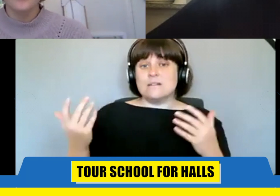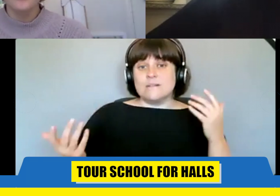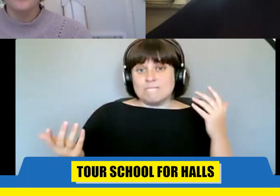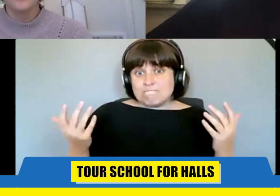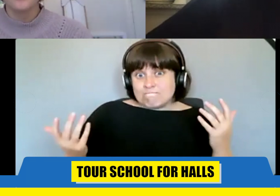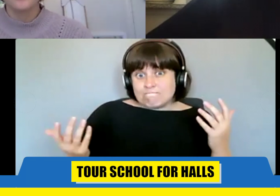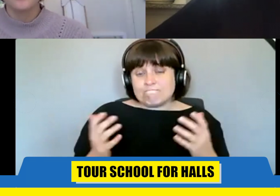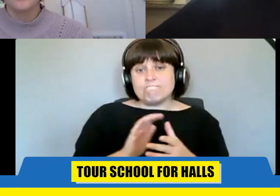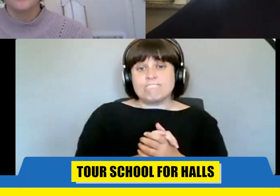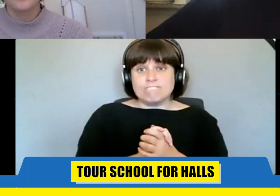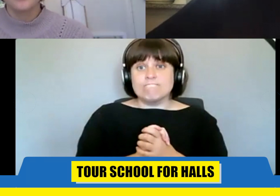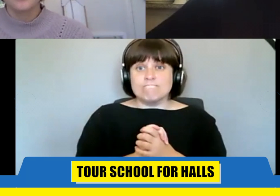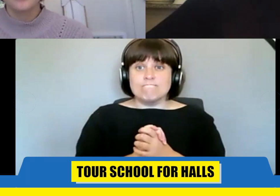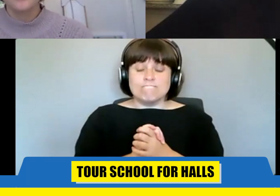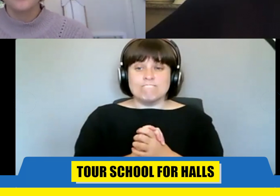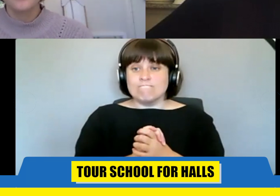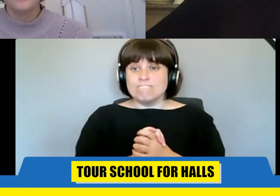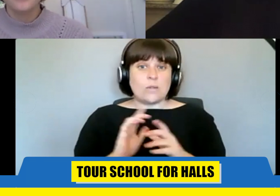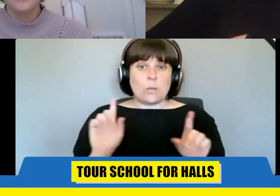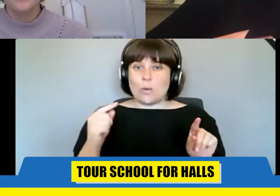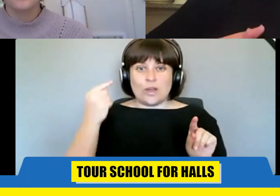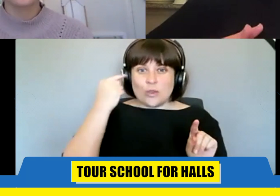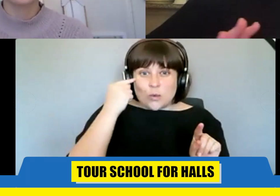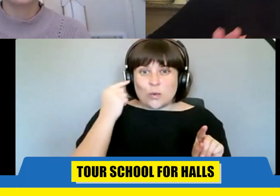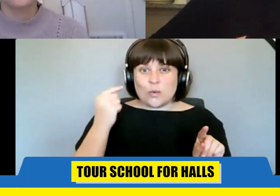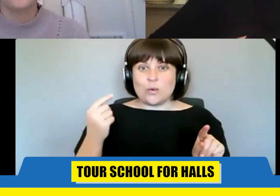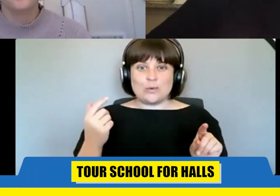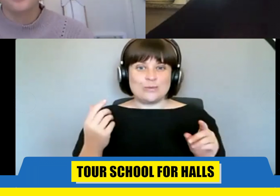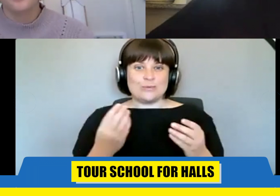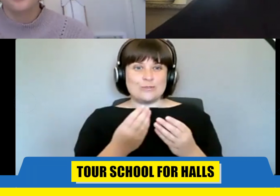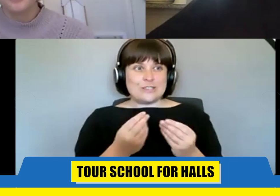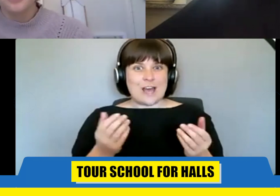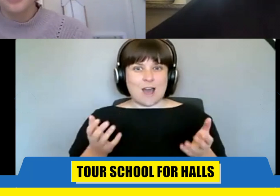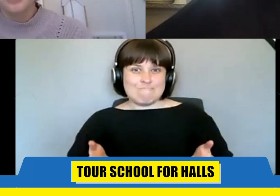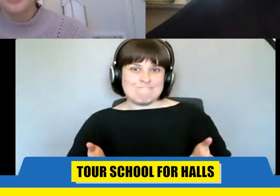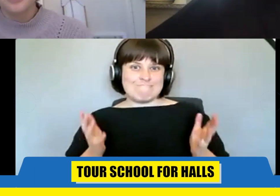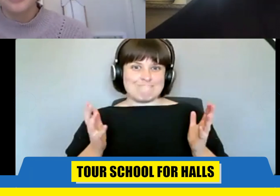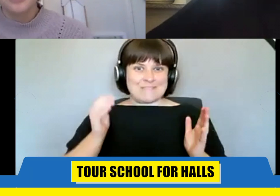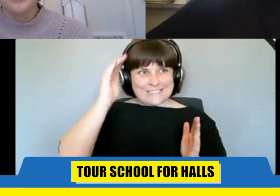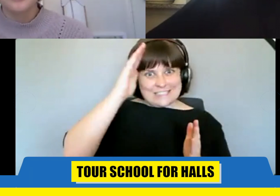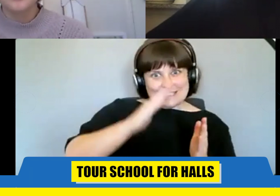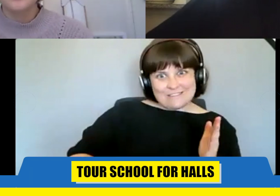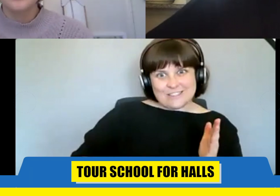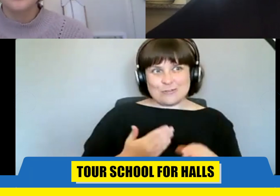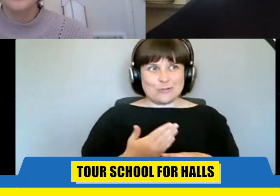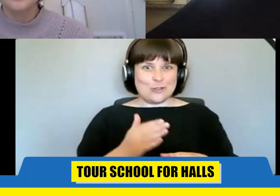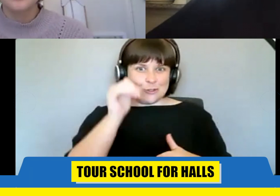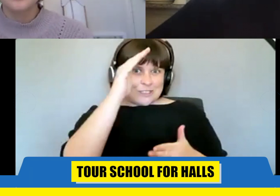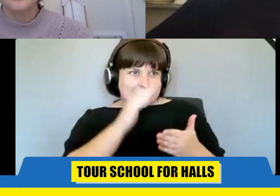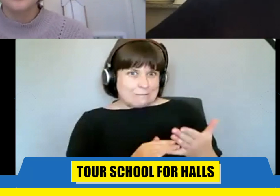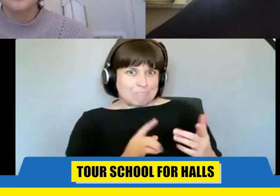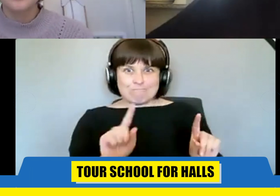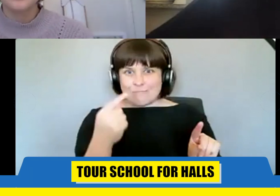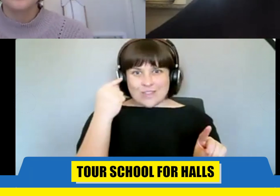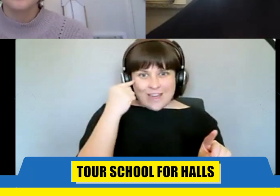know, what they thought of some of the more adventurous experiences they had, you know, what sorts of things they